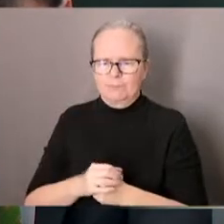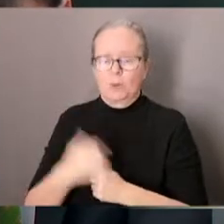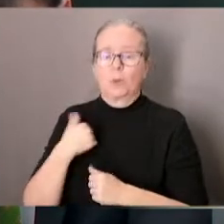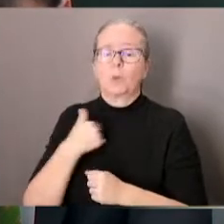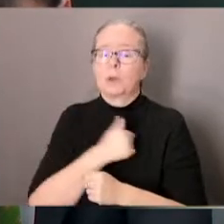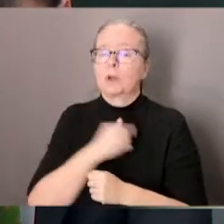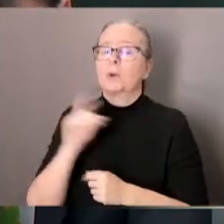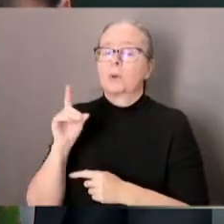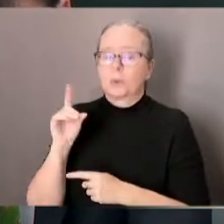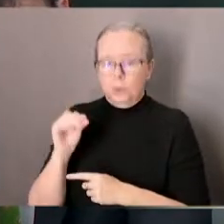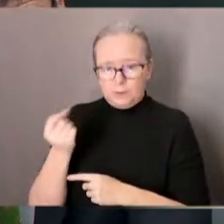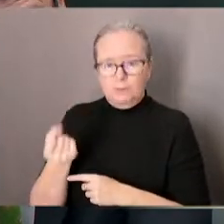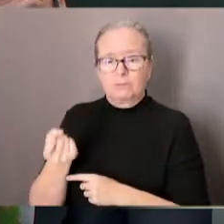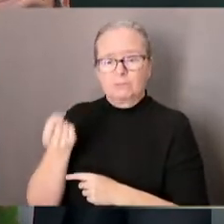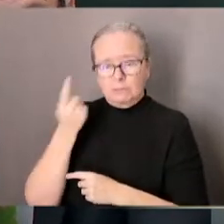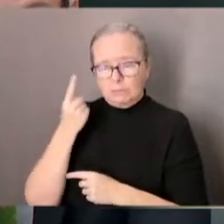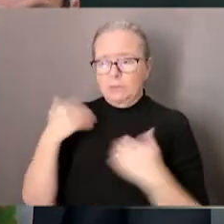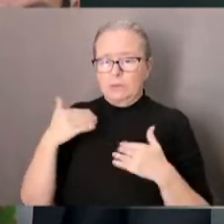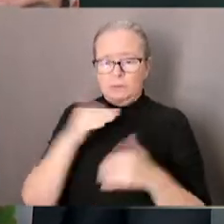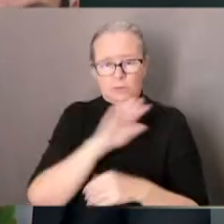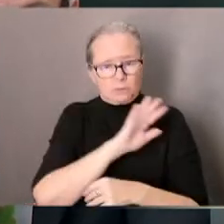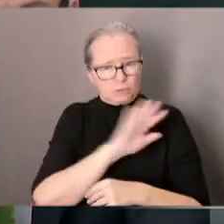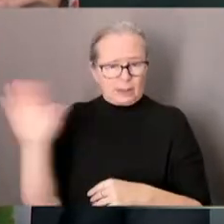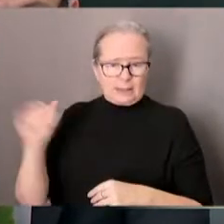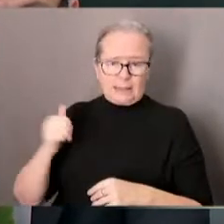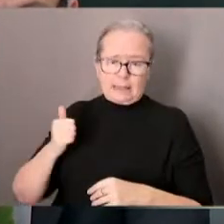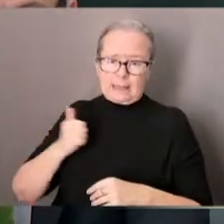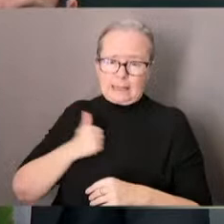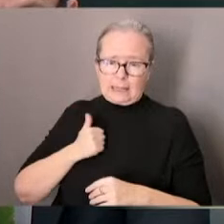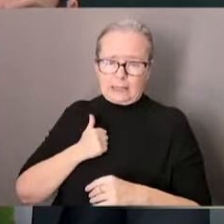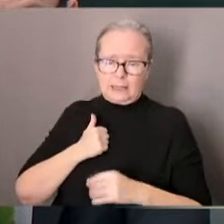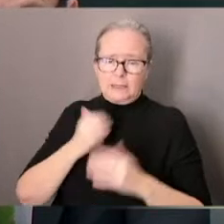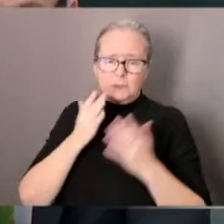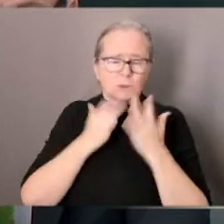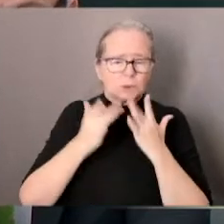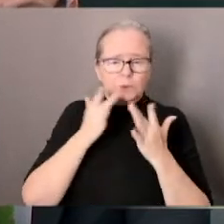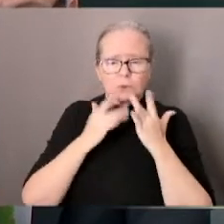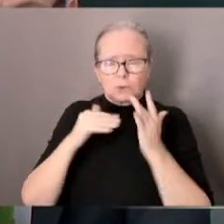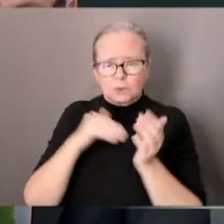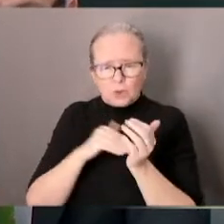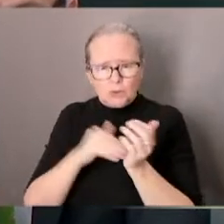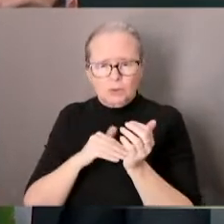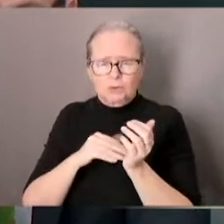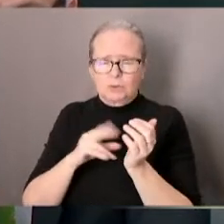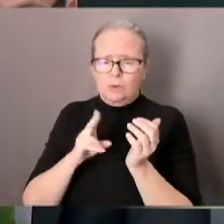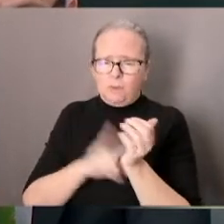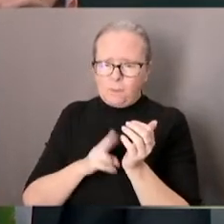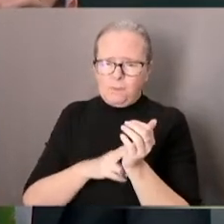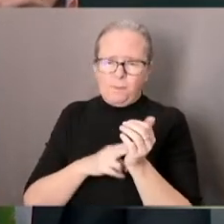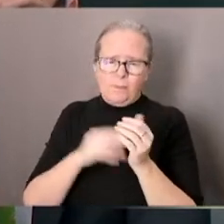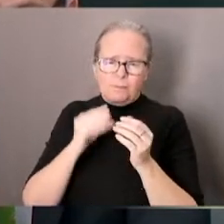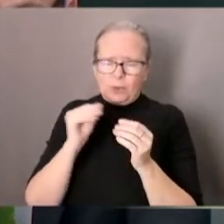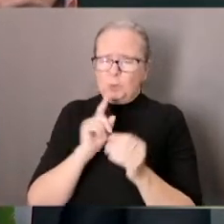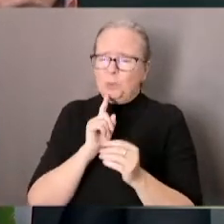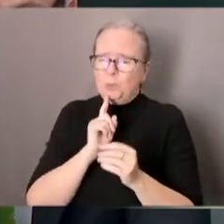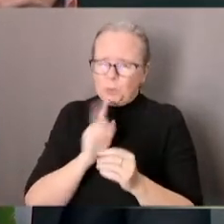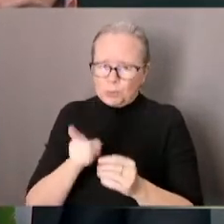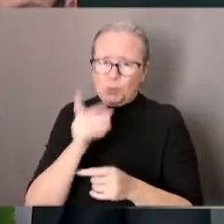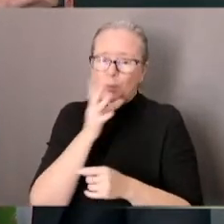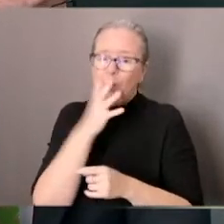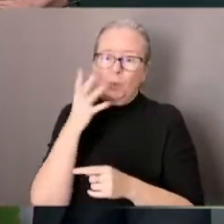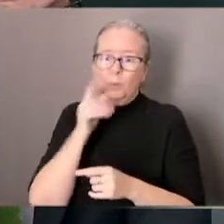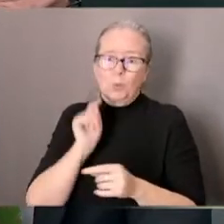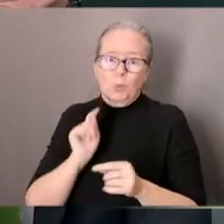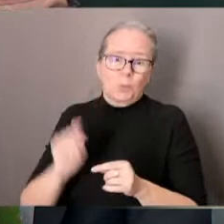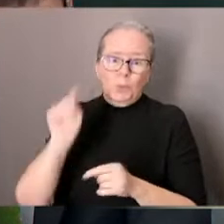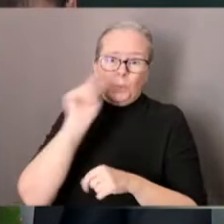country on Health Human Resources here in Alberta and it's particularly acute in rural Alberta which actually is impacting our level of service so Mr Speaker we